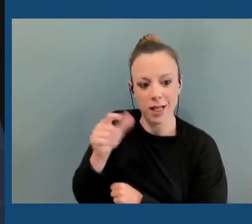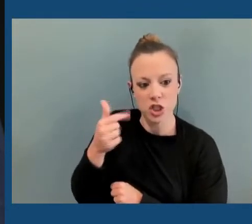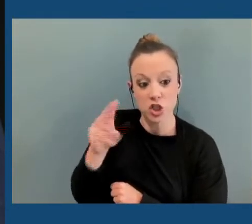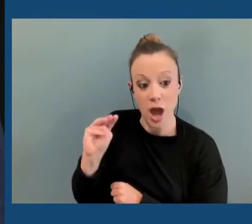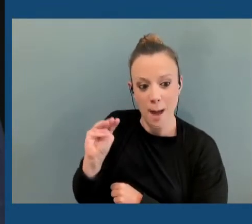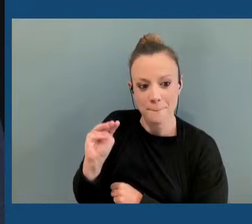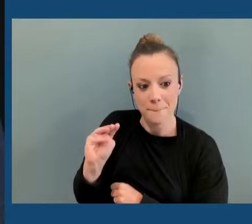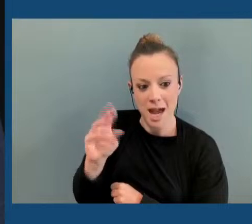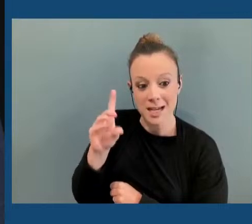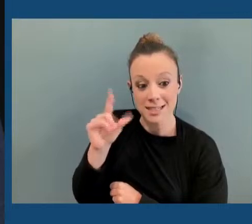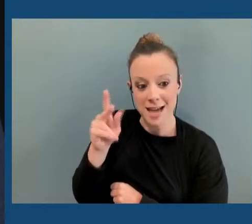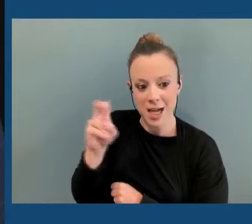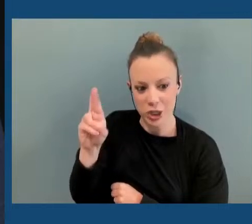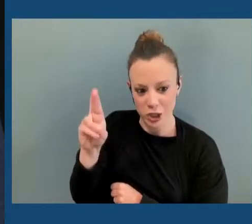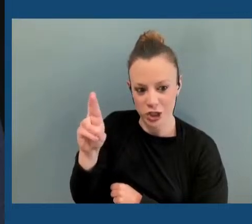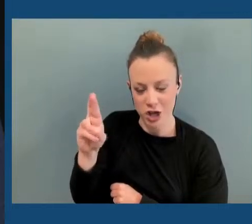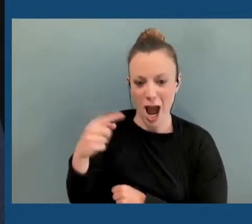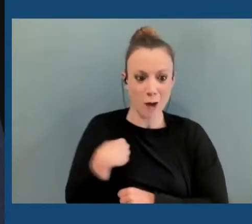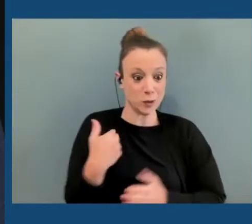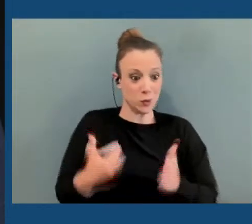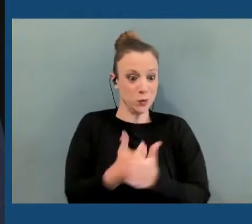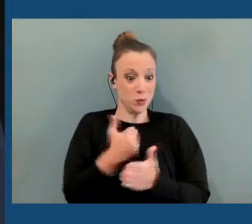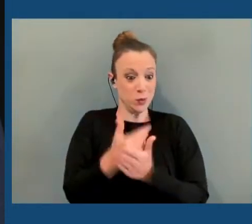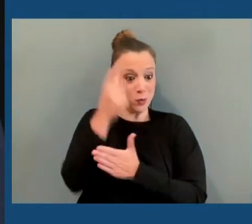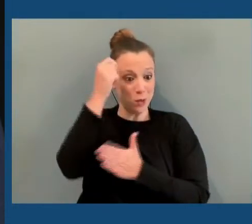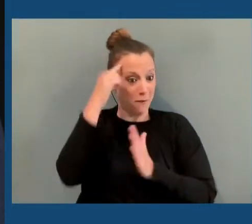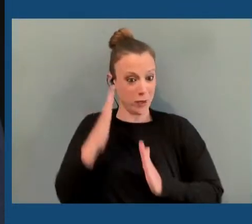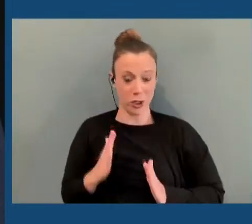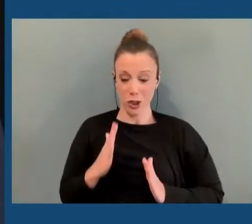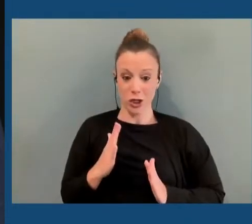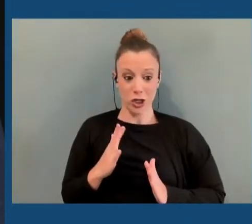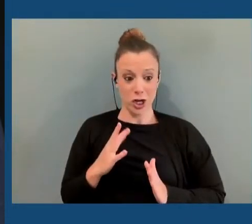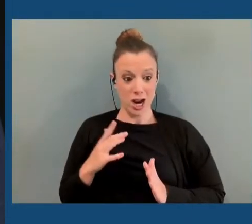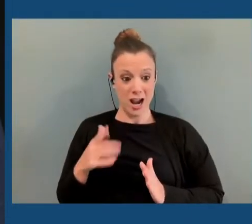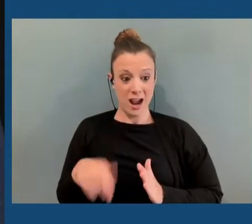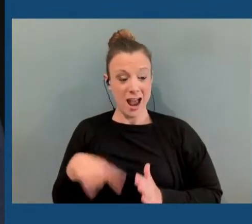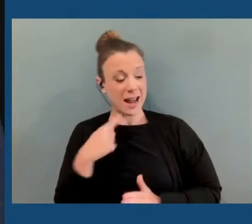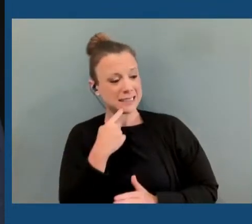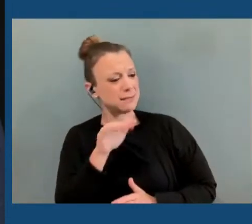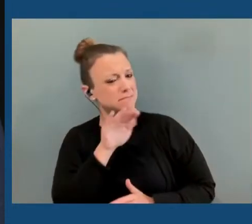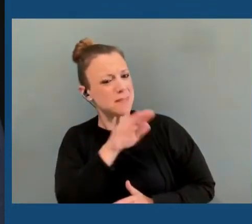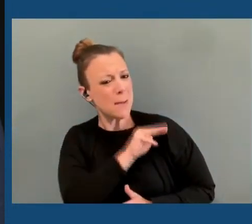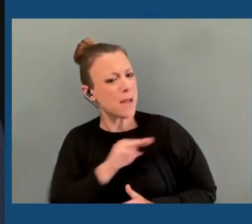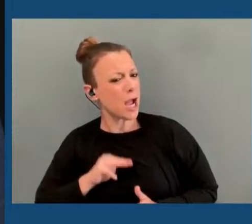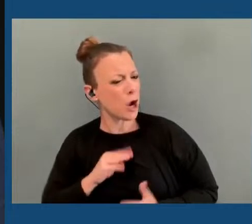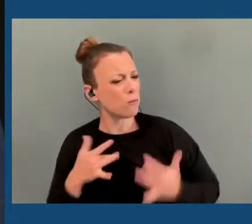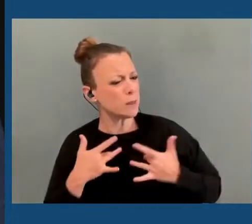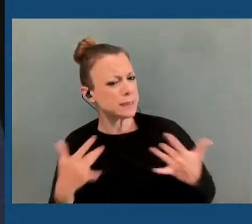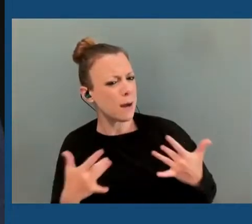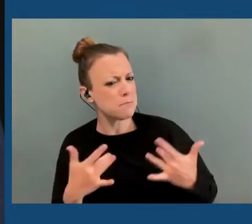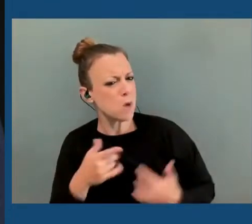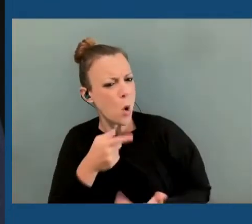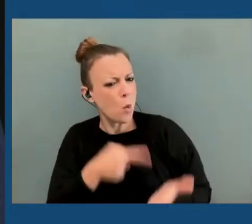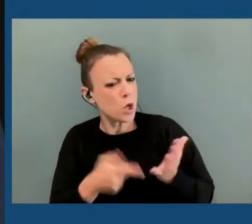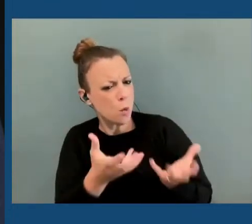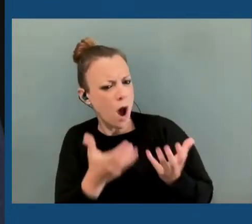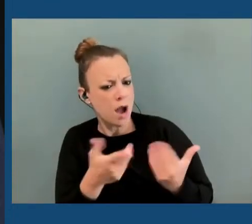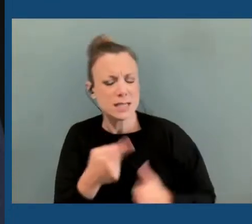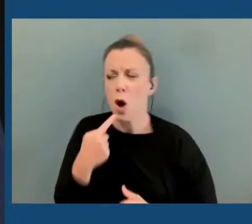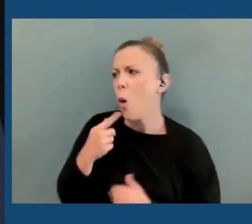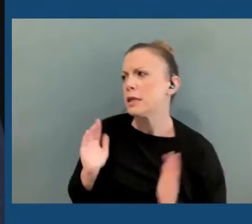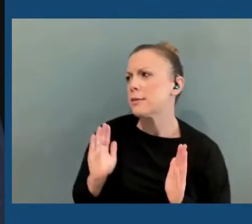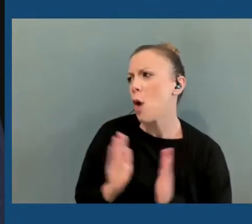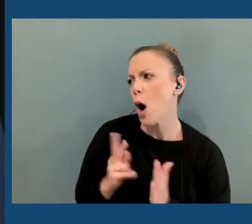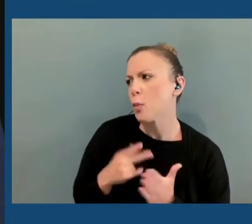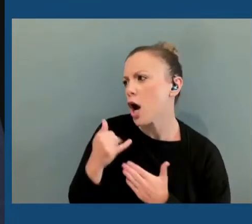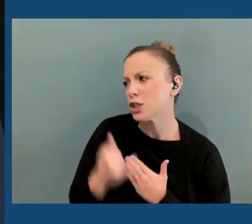governor. Mayor, what do you have on your mind? Well, just a small project. Won't take much. And I was